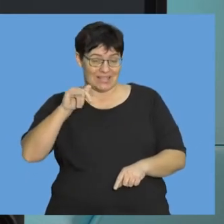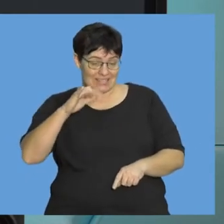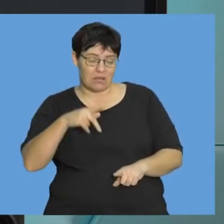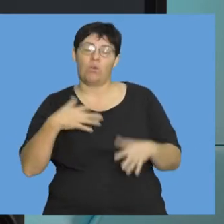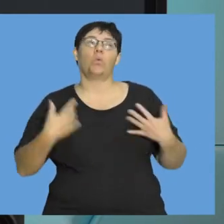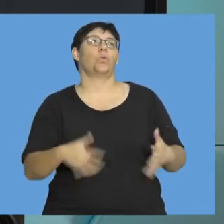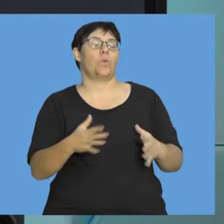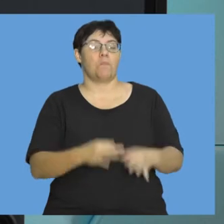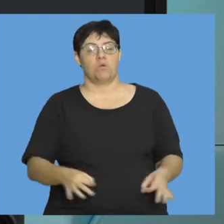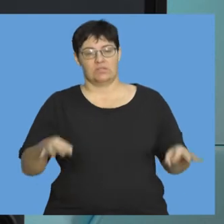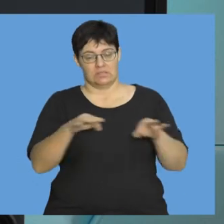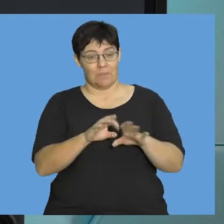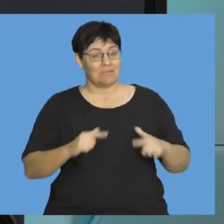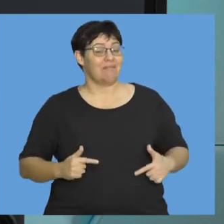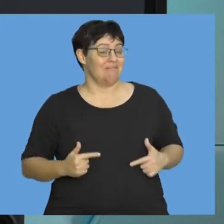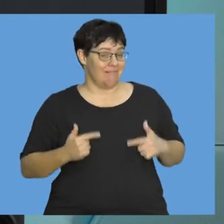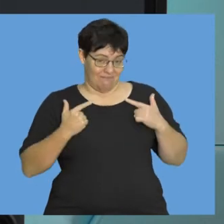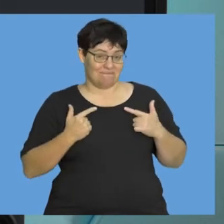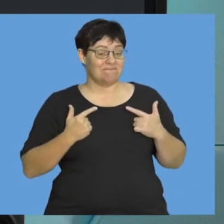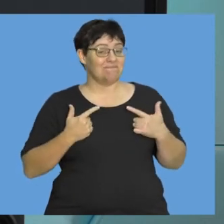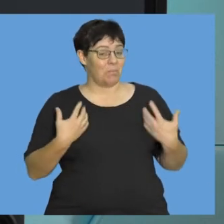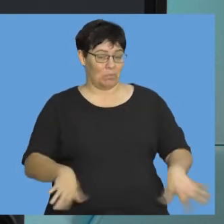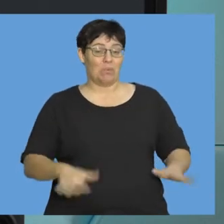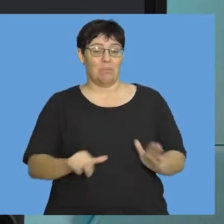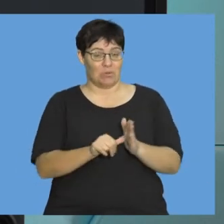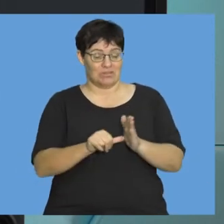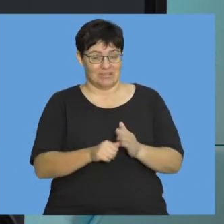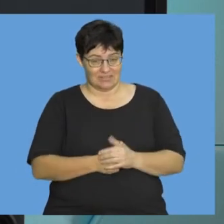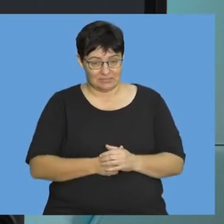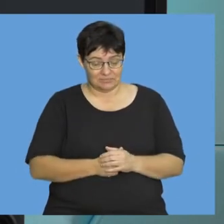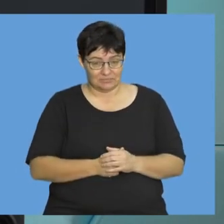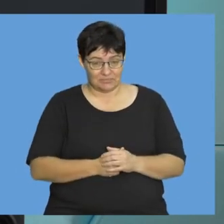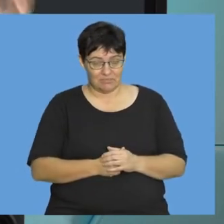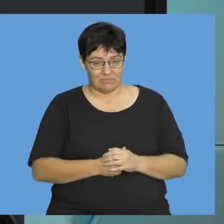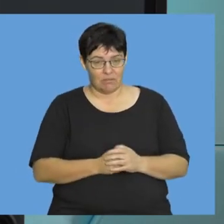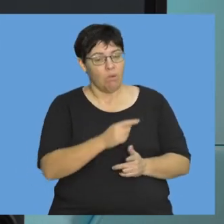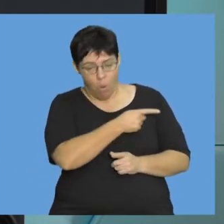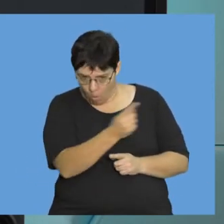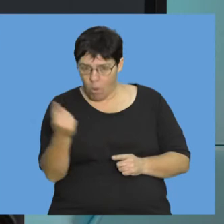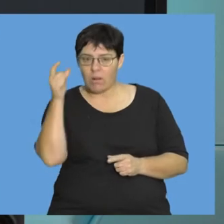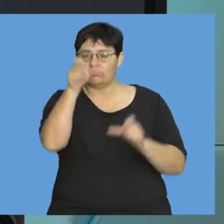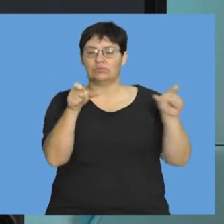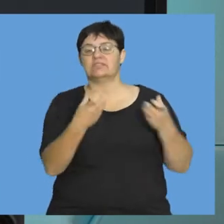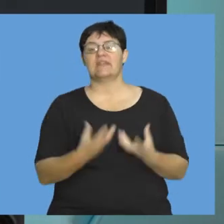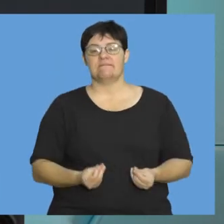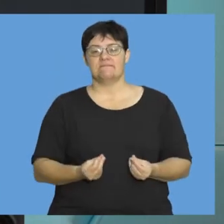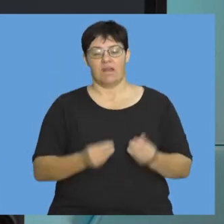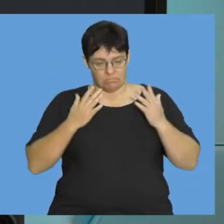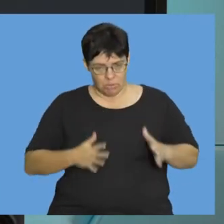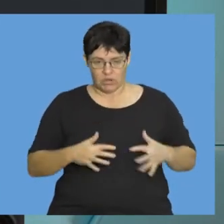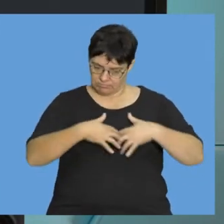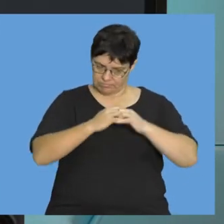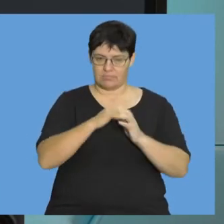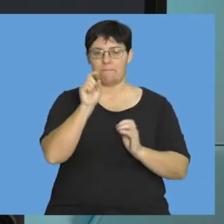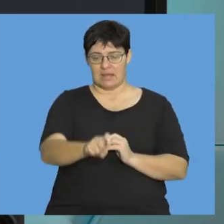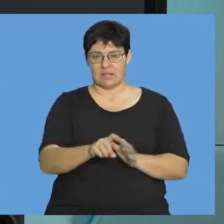are so important. I call them life-giving proteins. That's what I call them. That we all make them, we all need to make